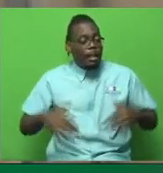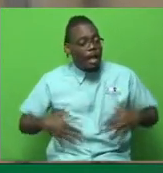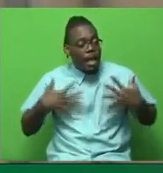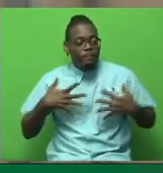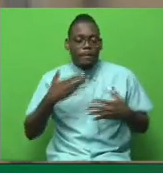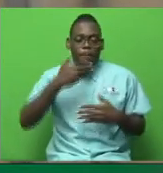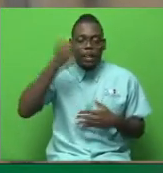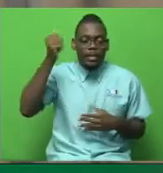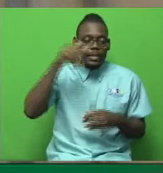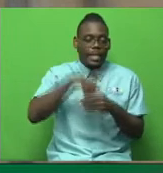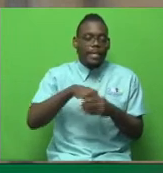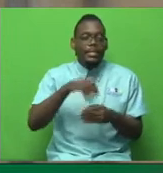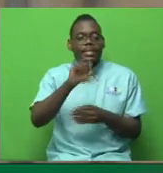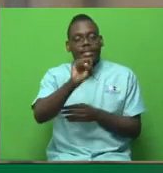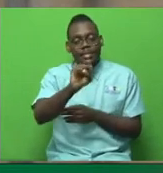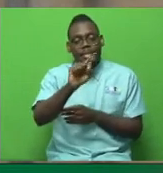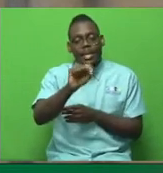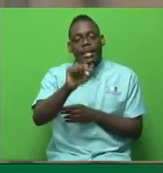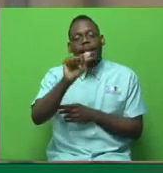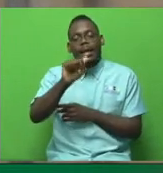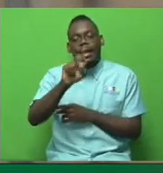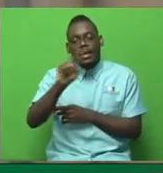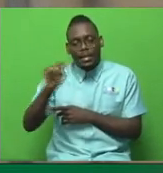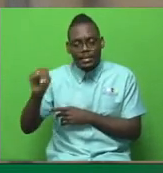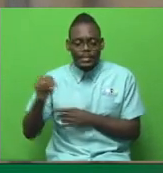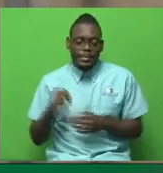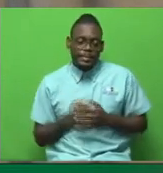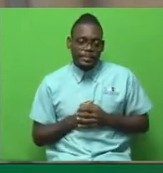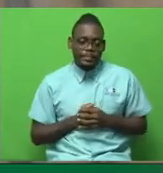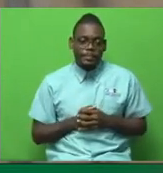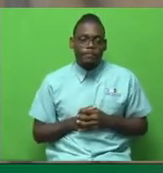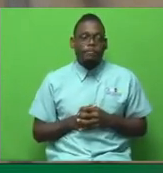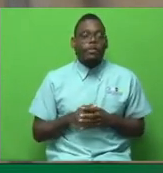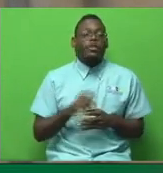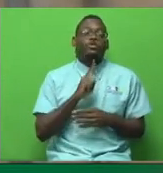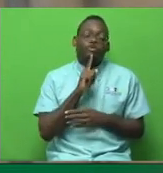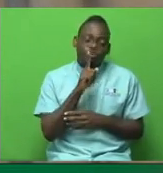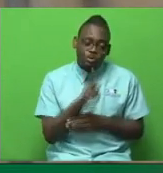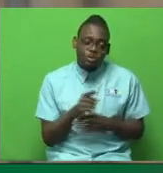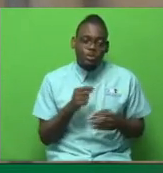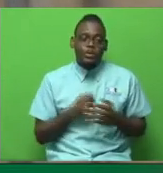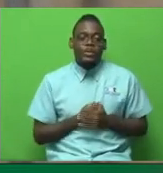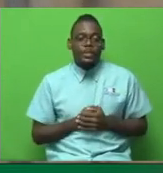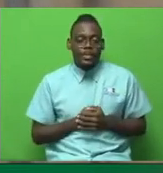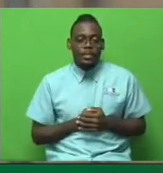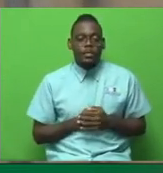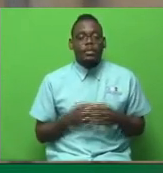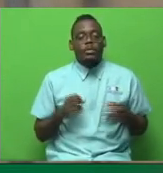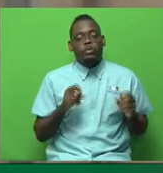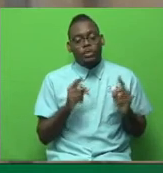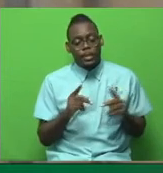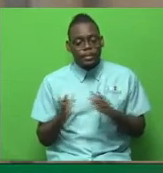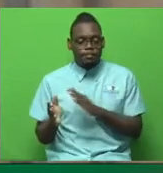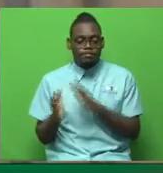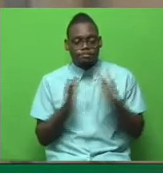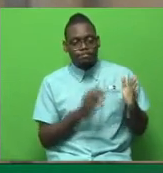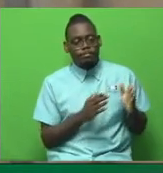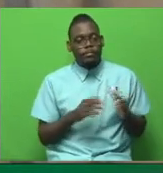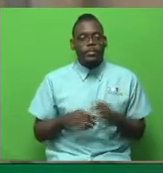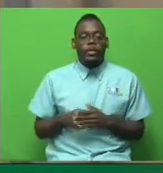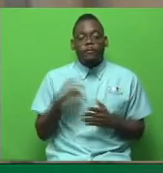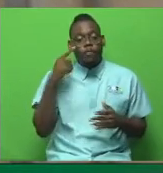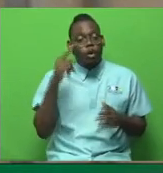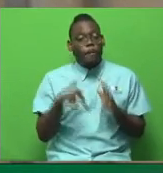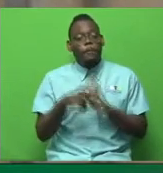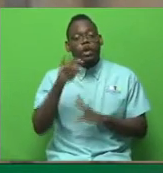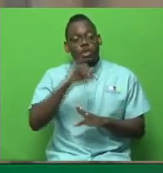sentence this is true you know that's just how it is Mr Deputy speaker infrastructural projects we have just opened the Maracas